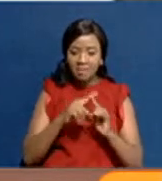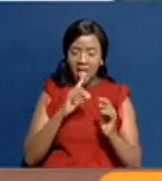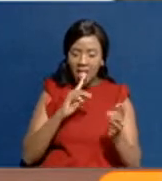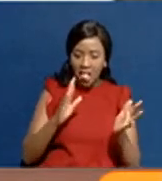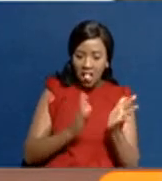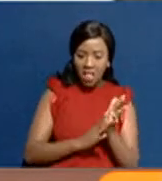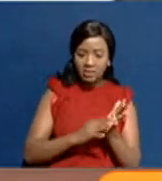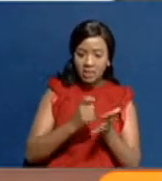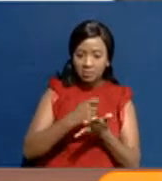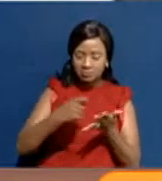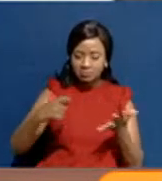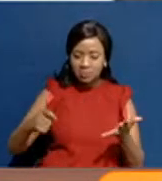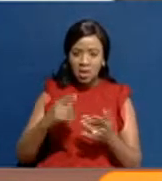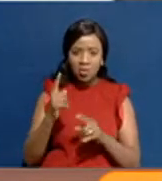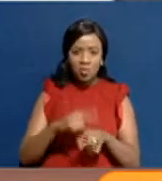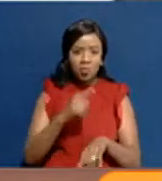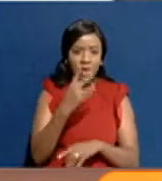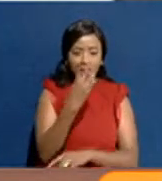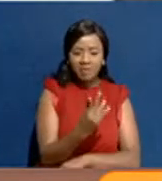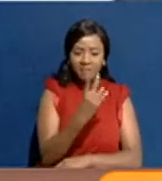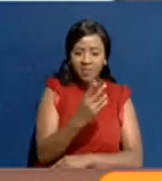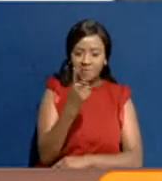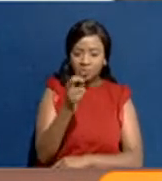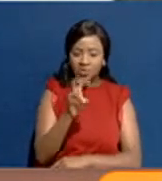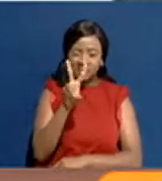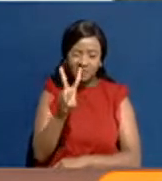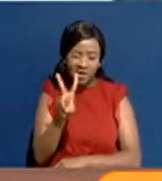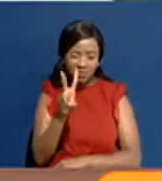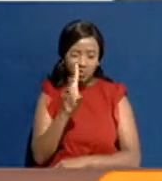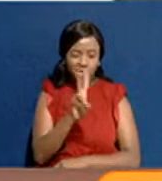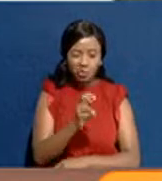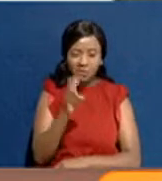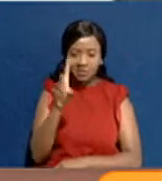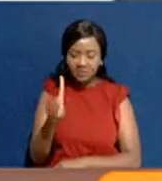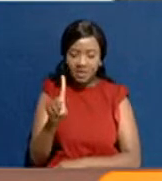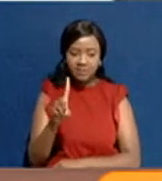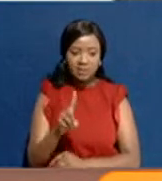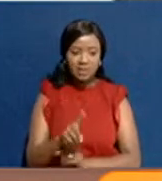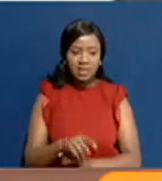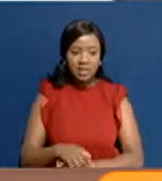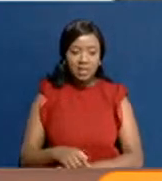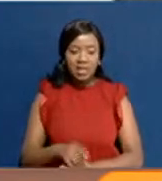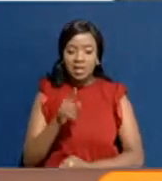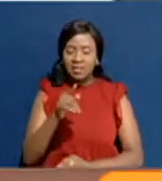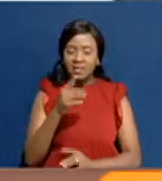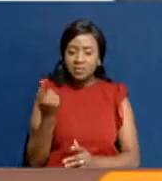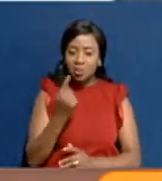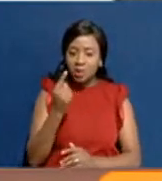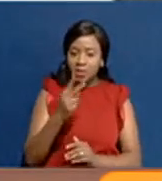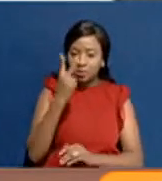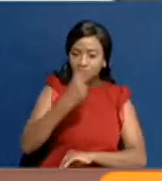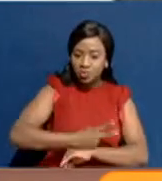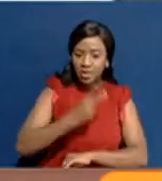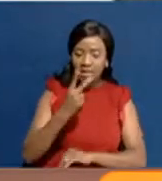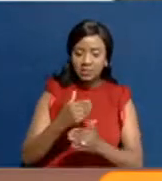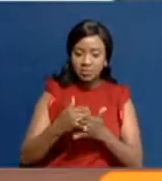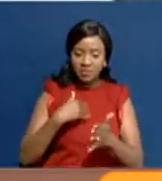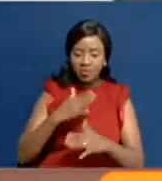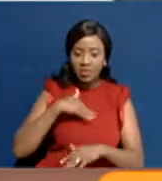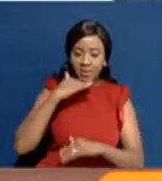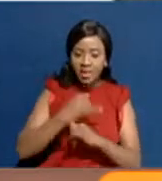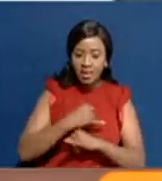it was sometime February 2021, I think, which was just about 2 days to the deadline of